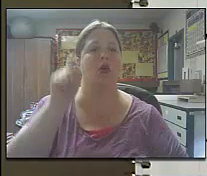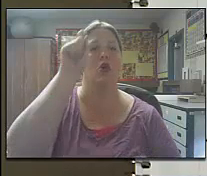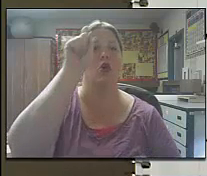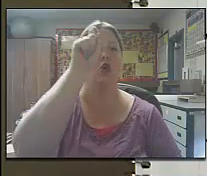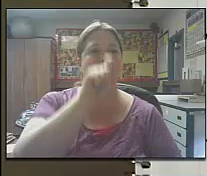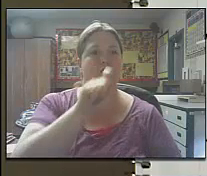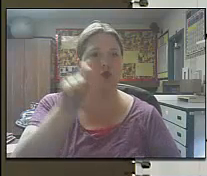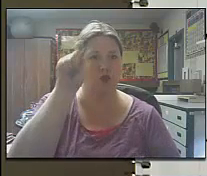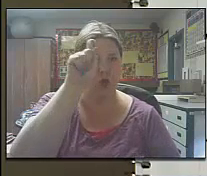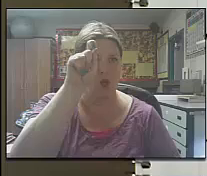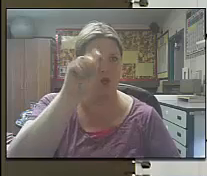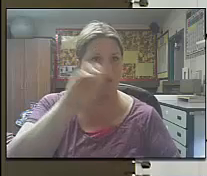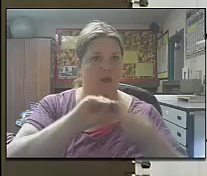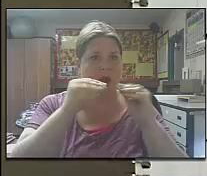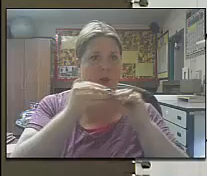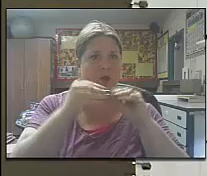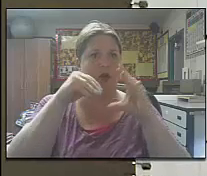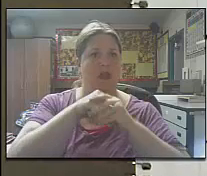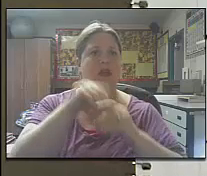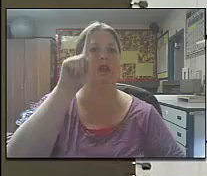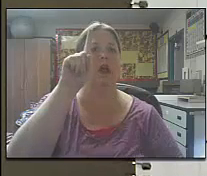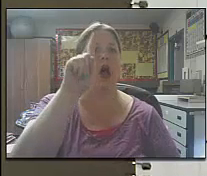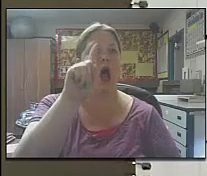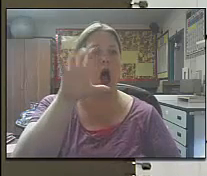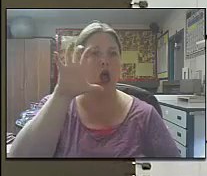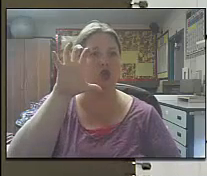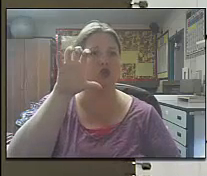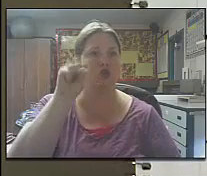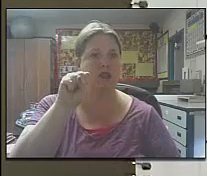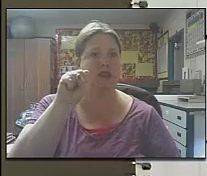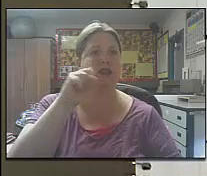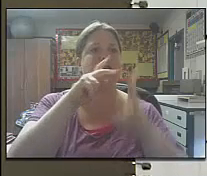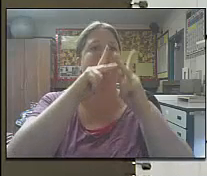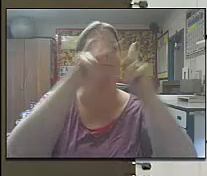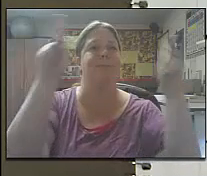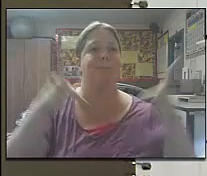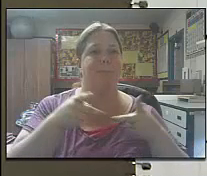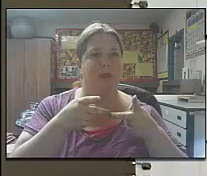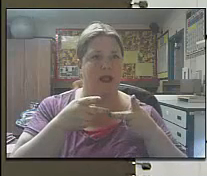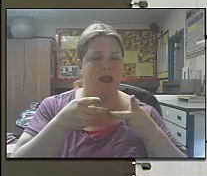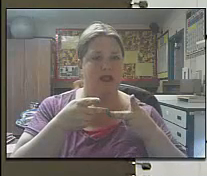Circle around the hundreds.